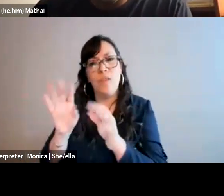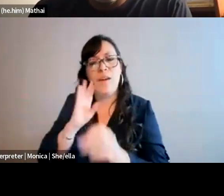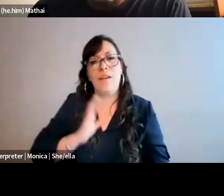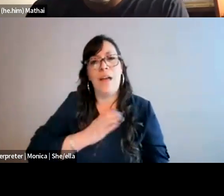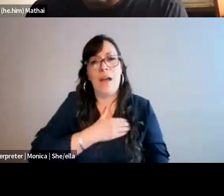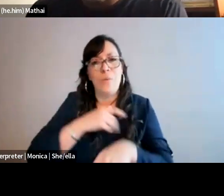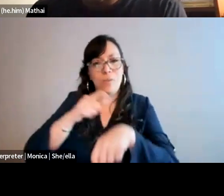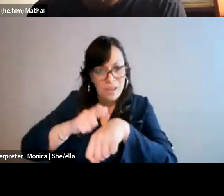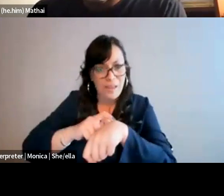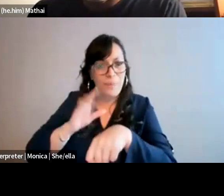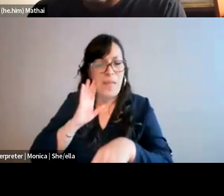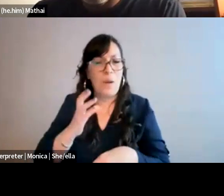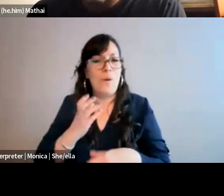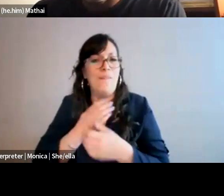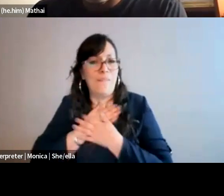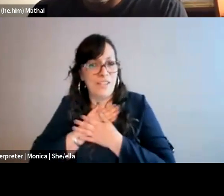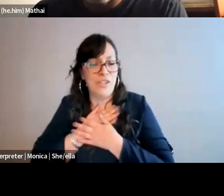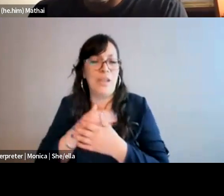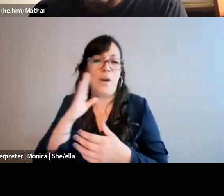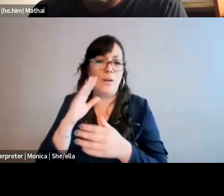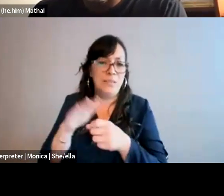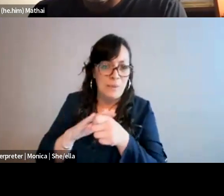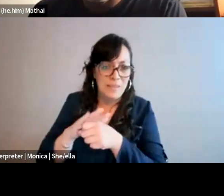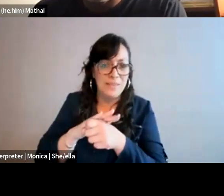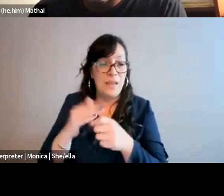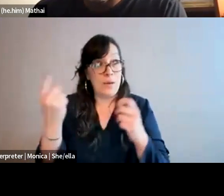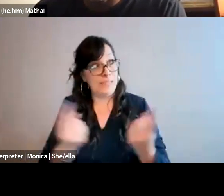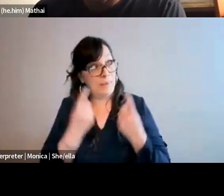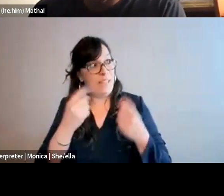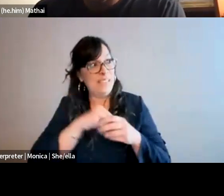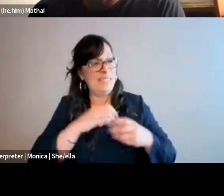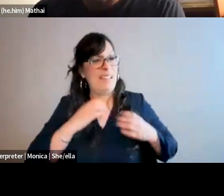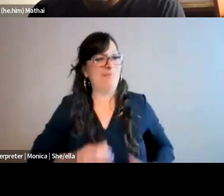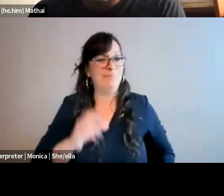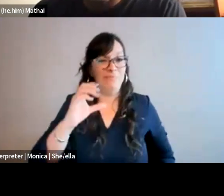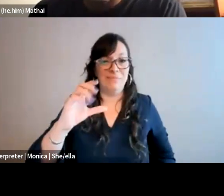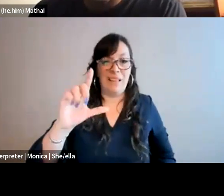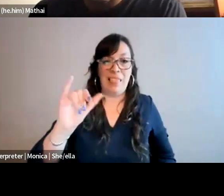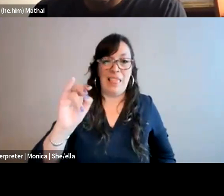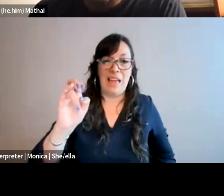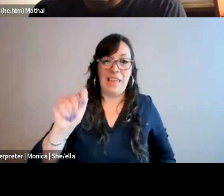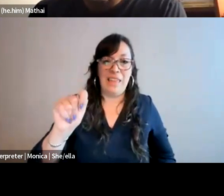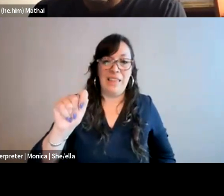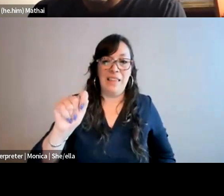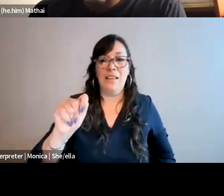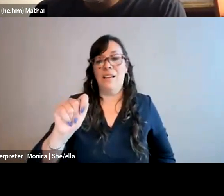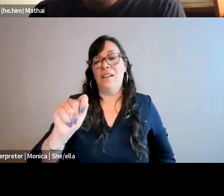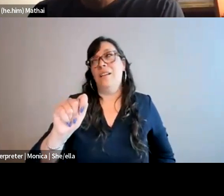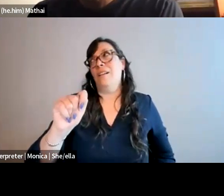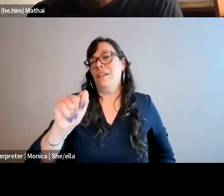our affection, and our space. Because when somebody is a client, it relegates them to all